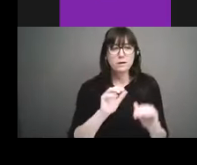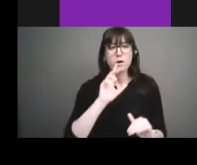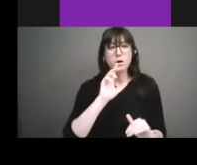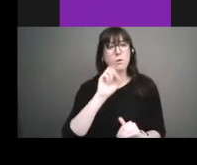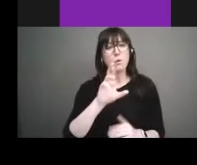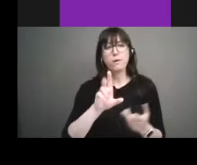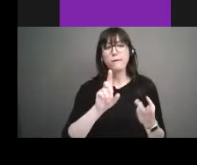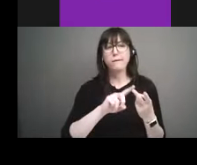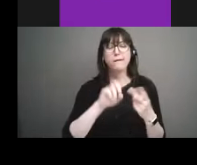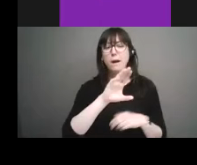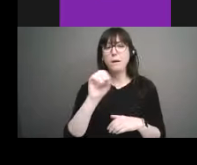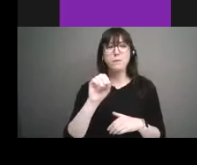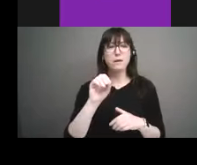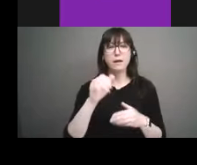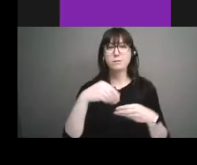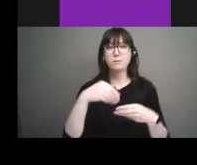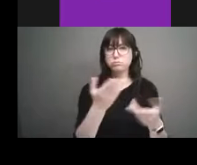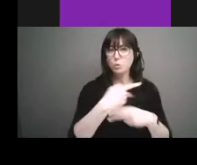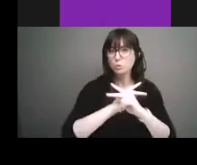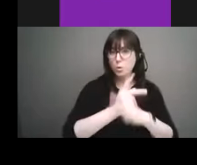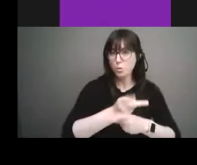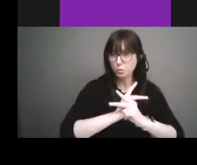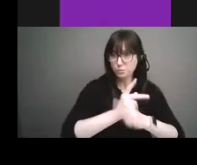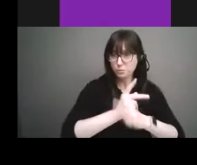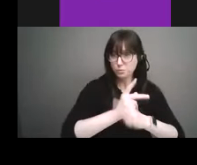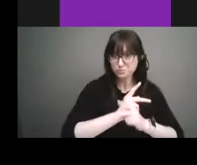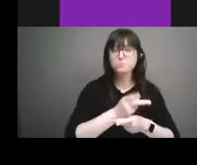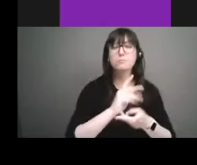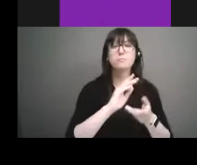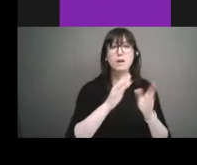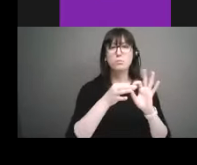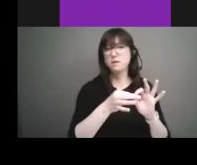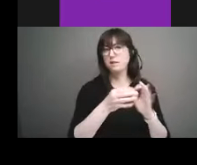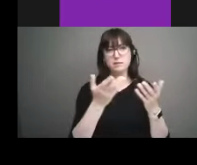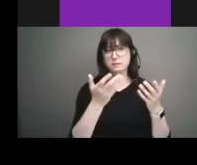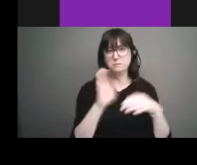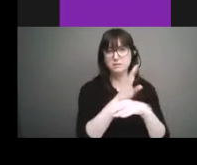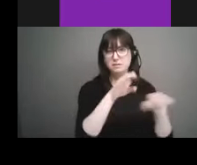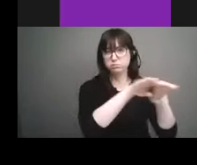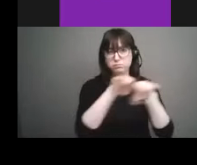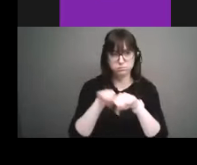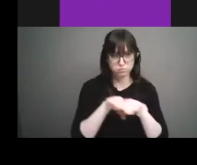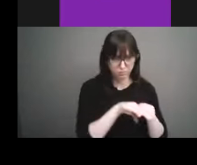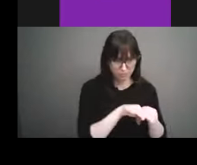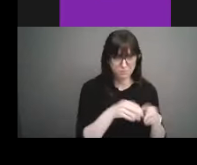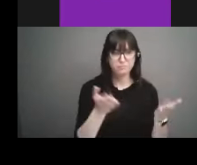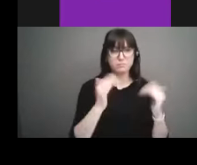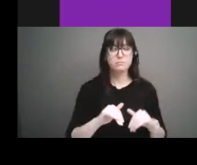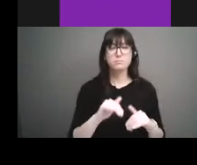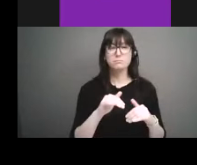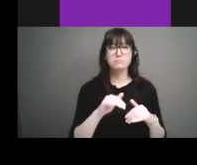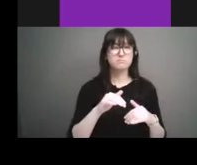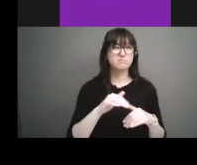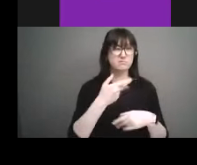companies offering loans in respect of the shutdowns. The selling of fraudulent products